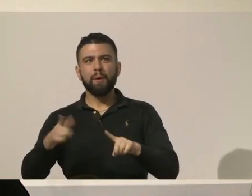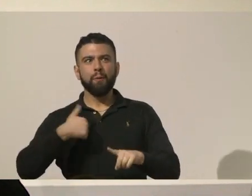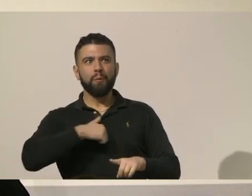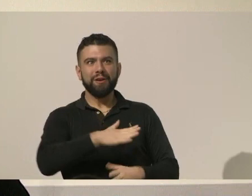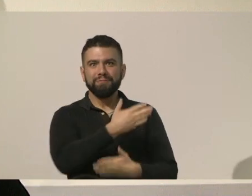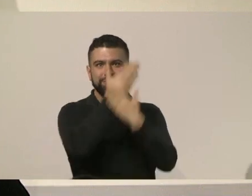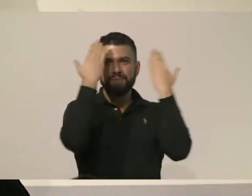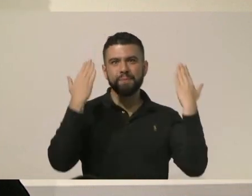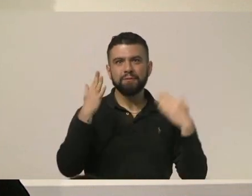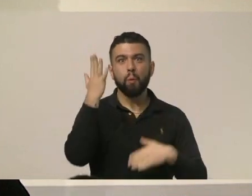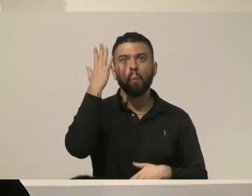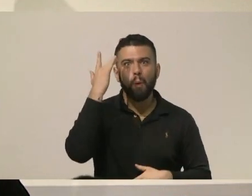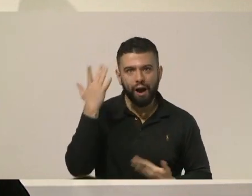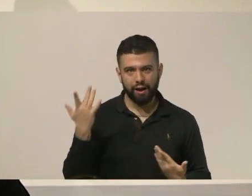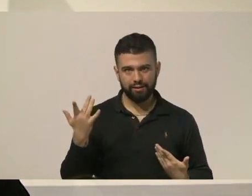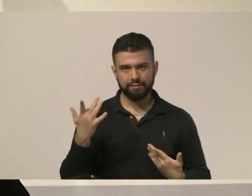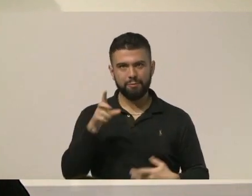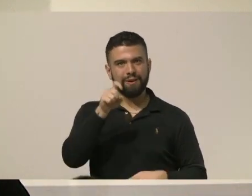This echoes